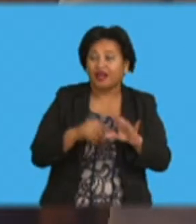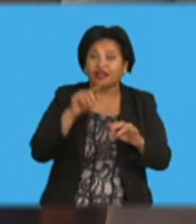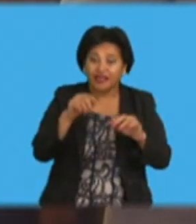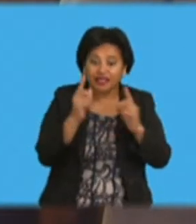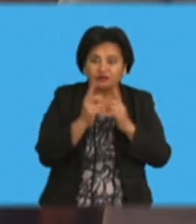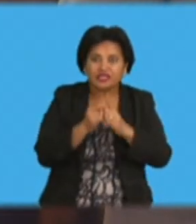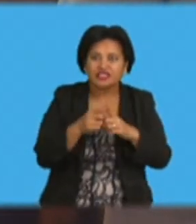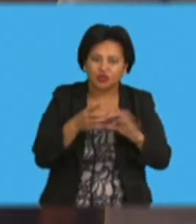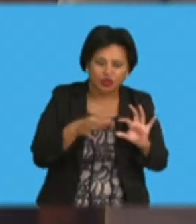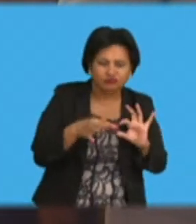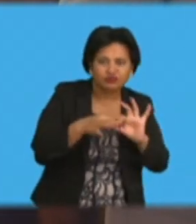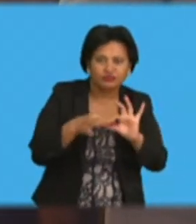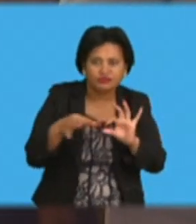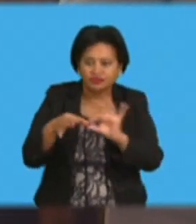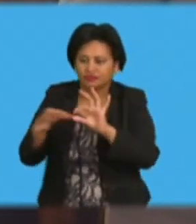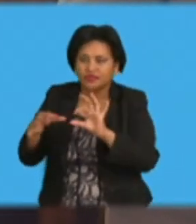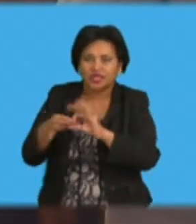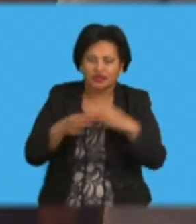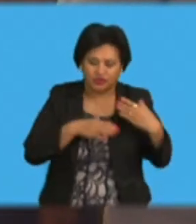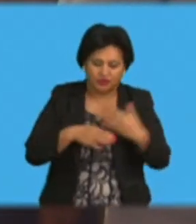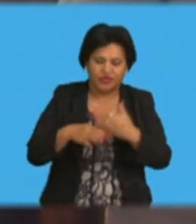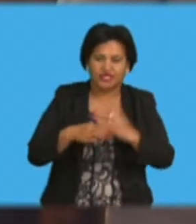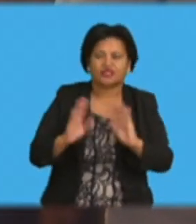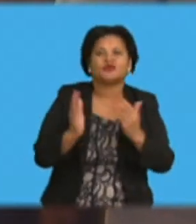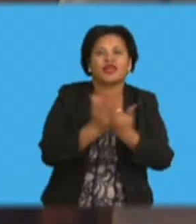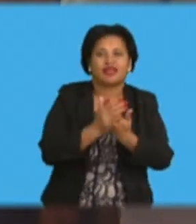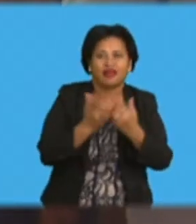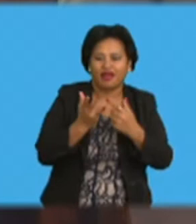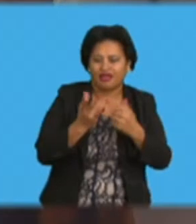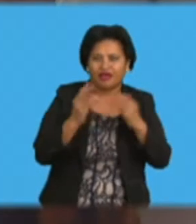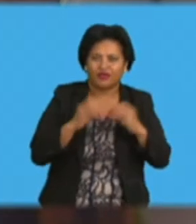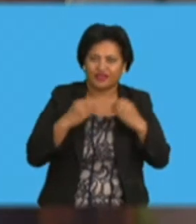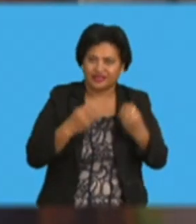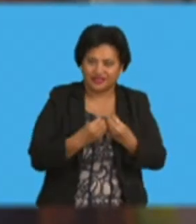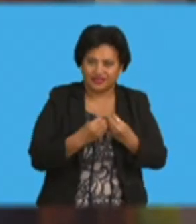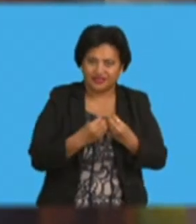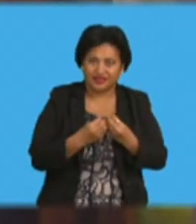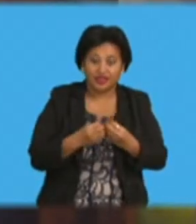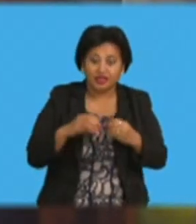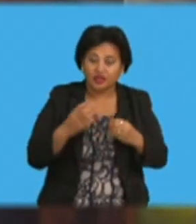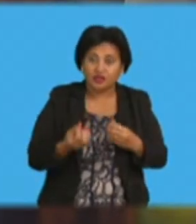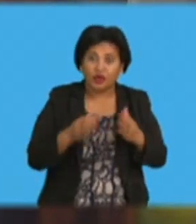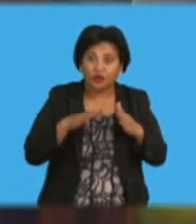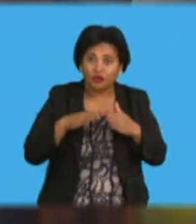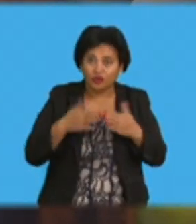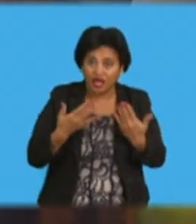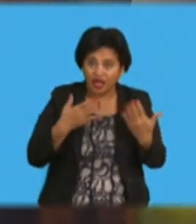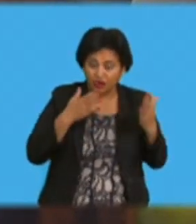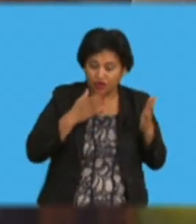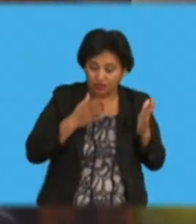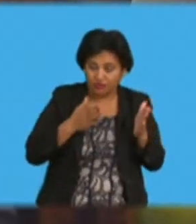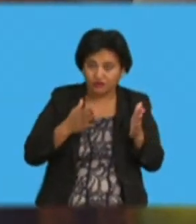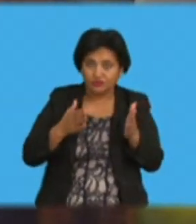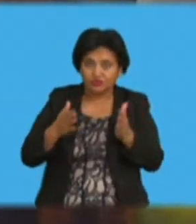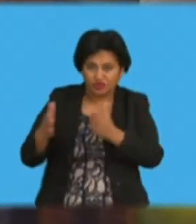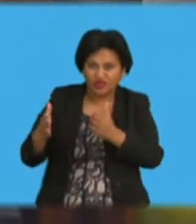different agencies to continue to work on these things. Now that we are moving into this, I think constantly we've been talking